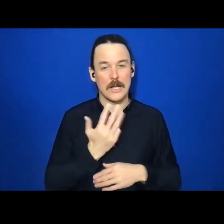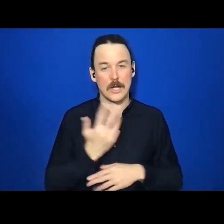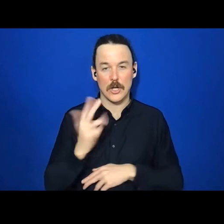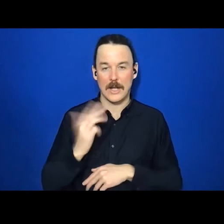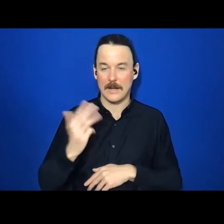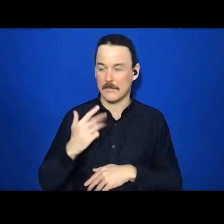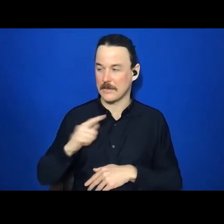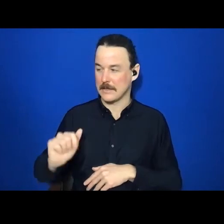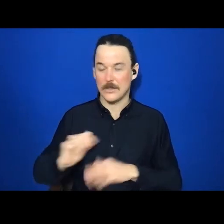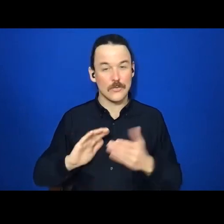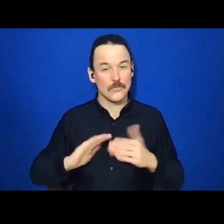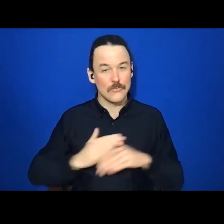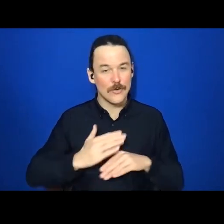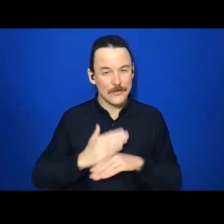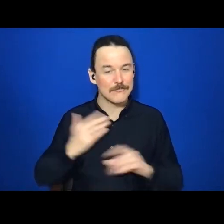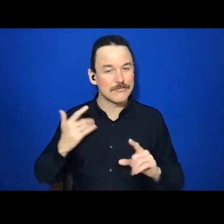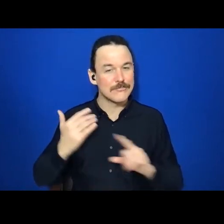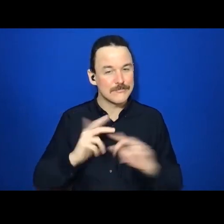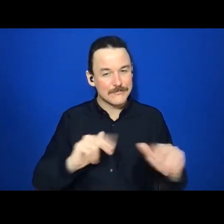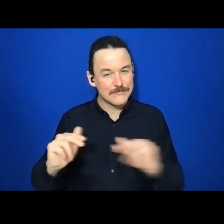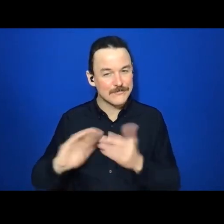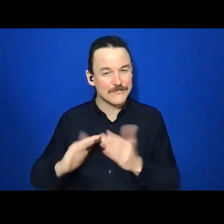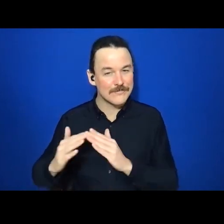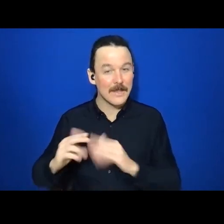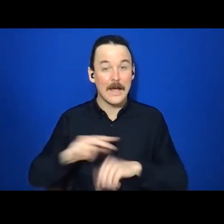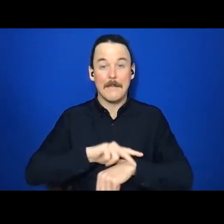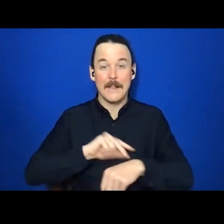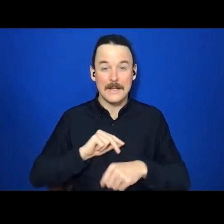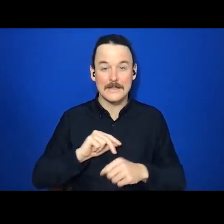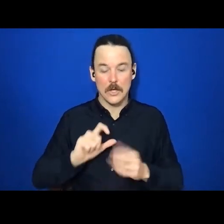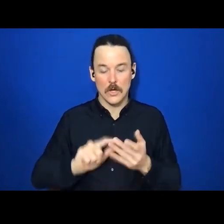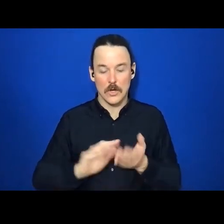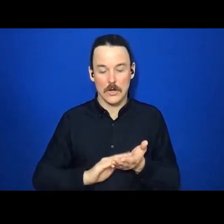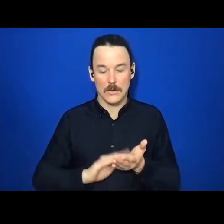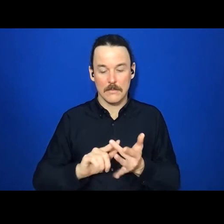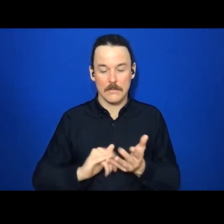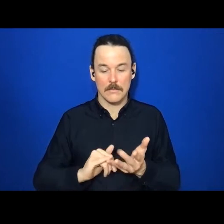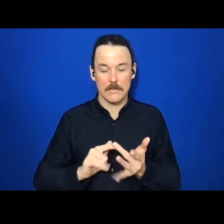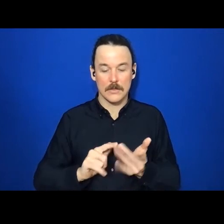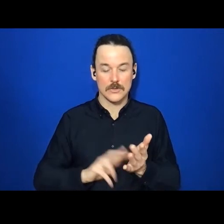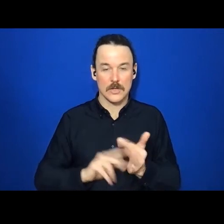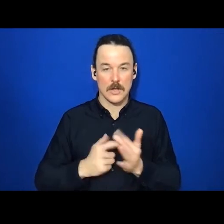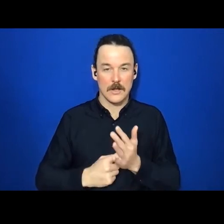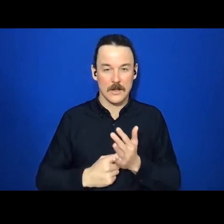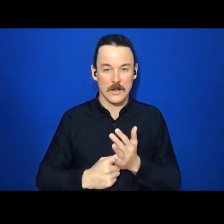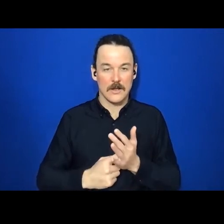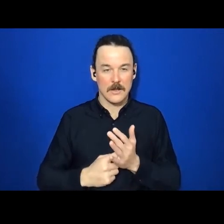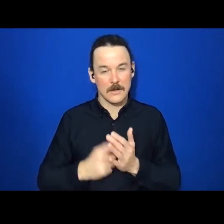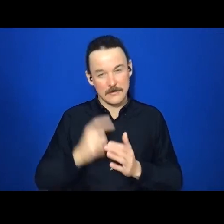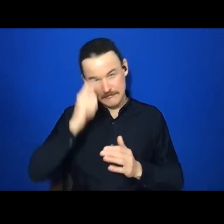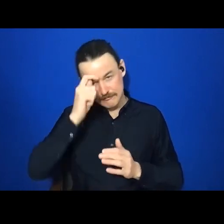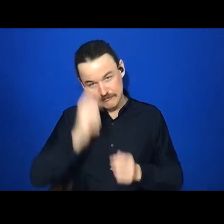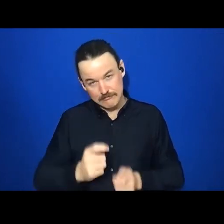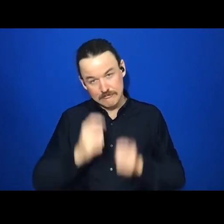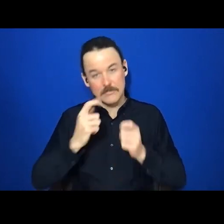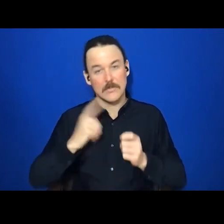the Police Commissioner's Commendation for establishing the first Memorandum of Understanding between police and 14 major